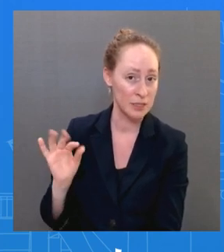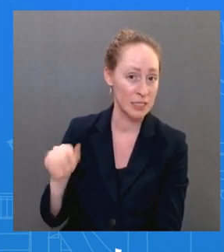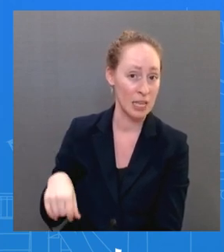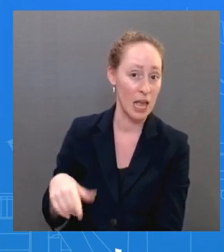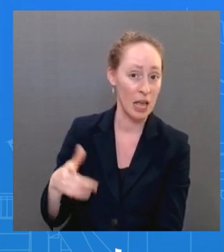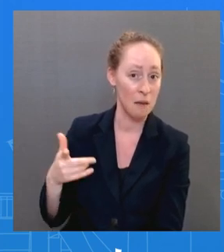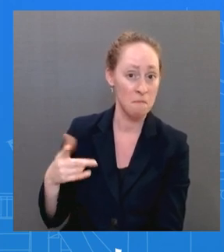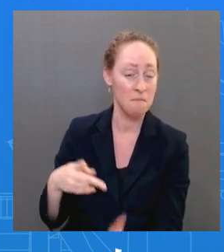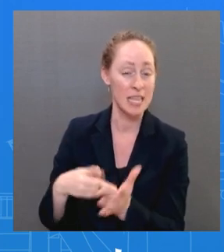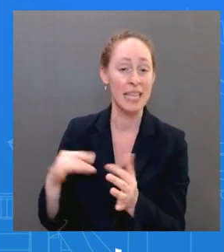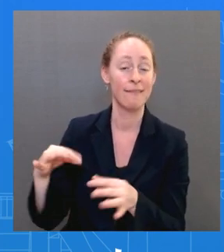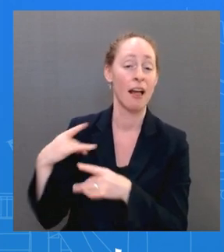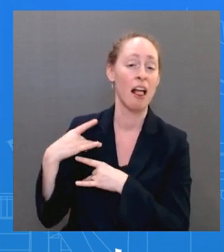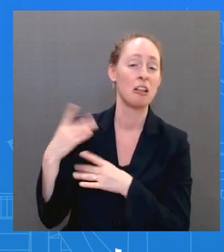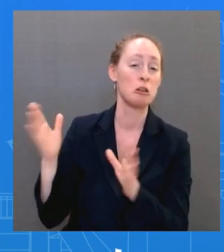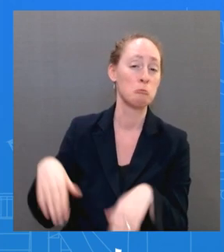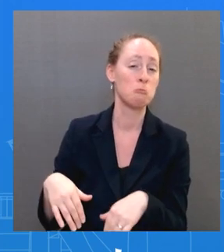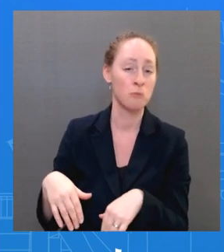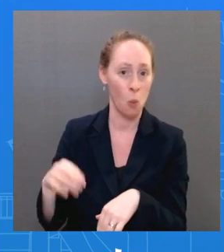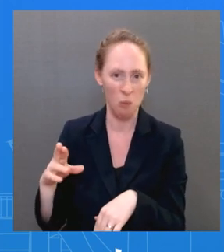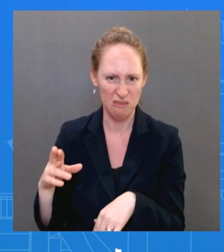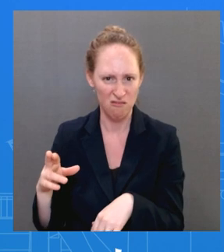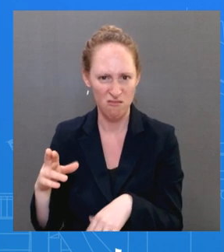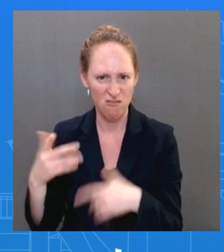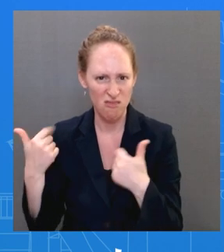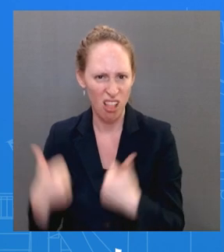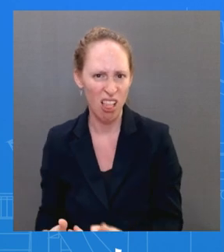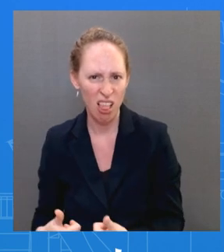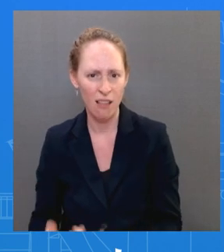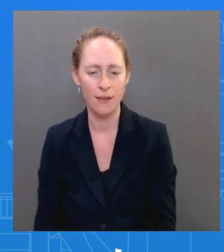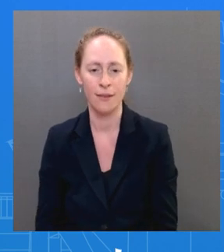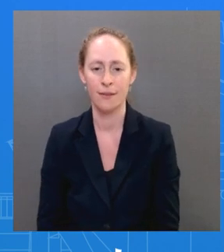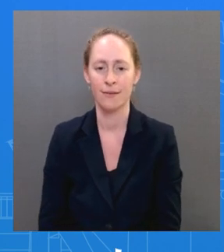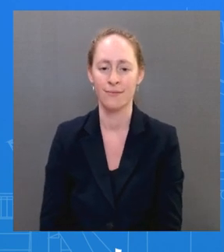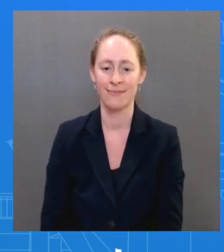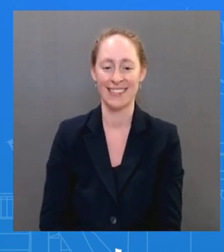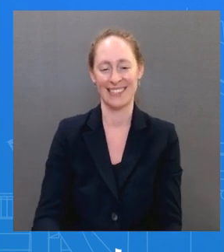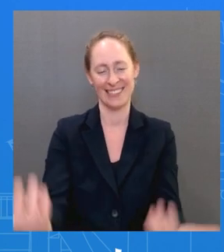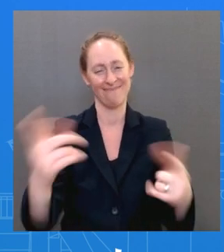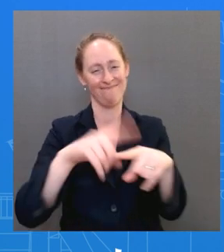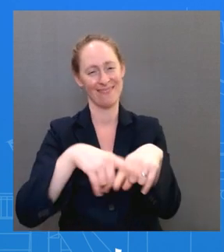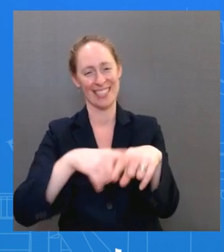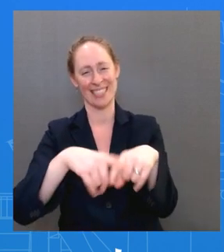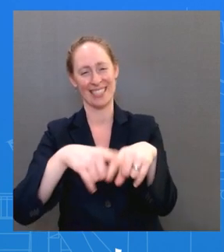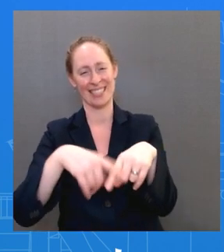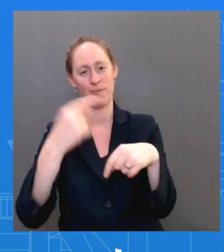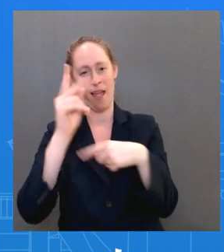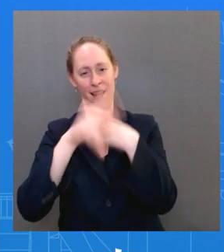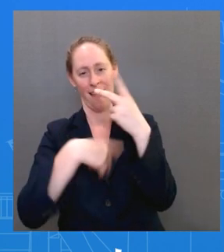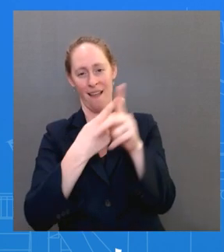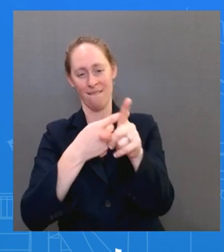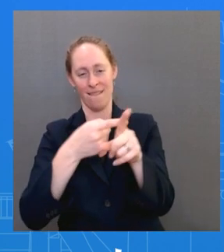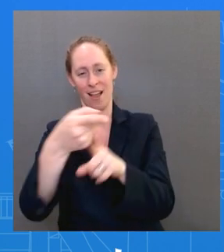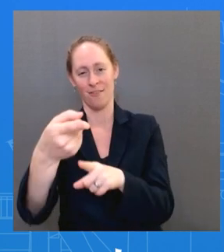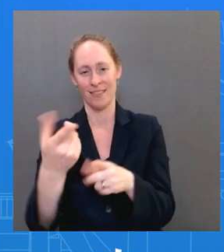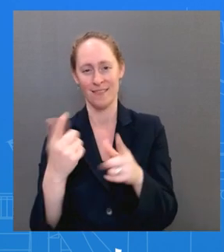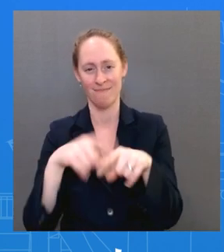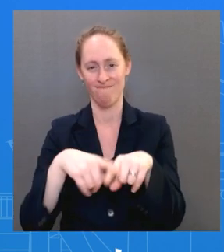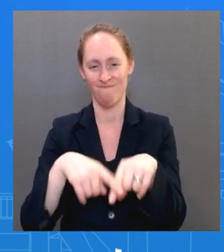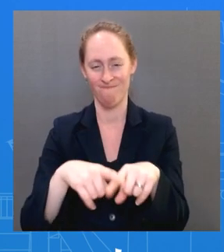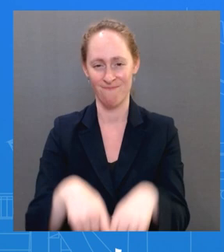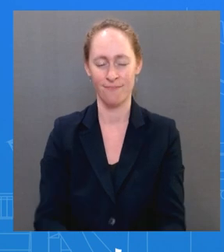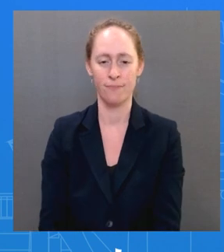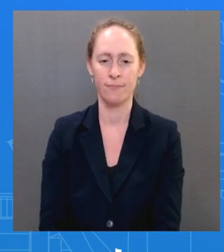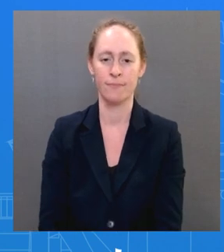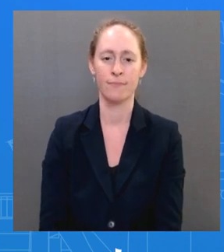So depends on what you had a month ago, right? And if it was, BA5 wasn't dominant then, but it was still present. Obviously, if you had BA5 a month ago,